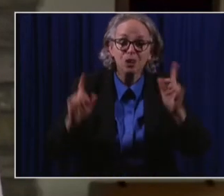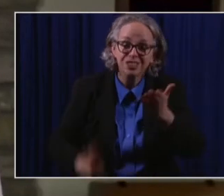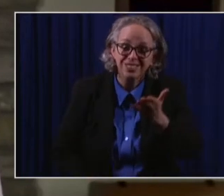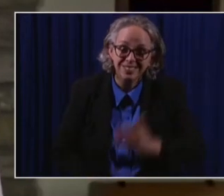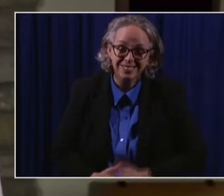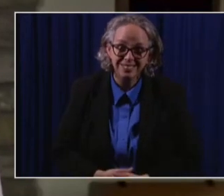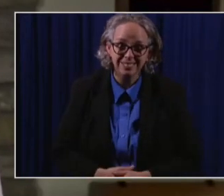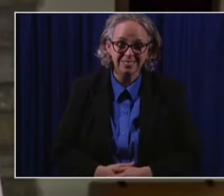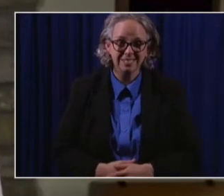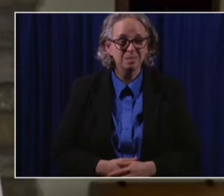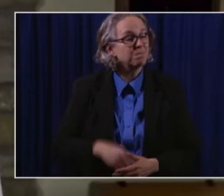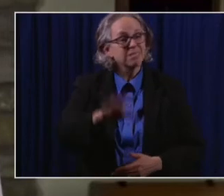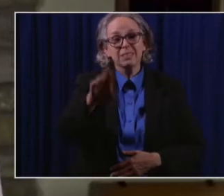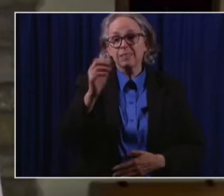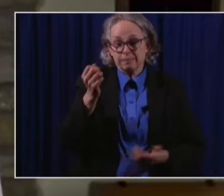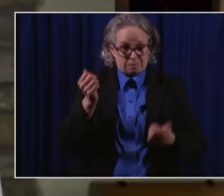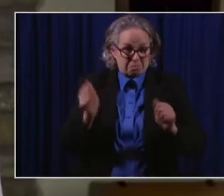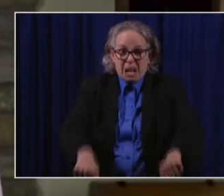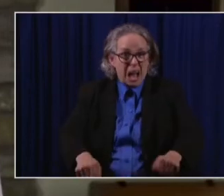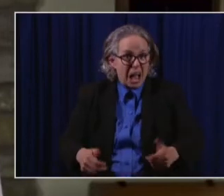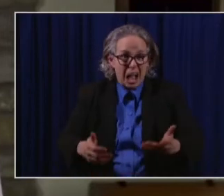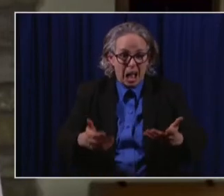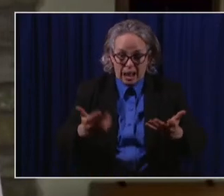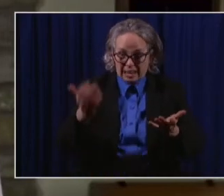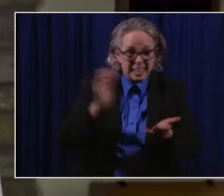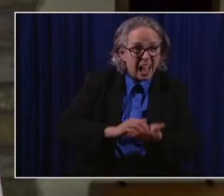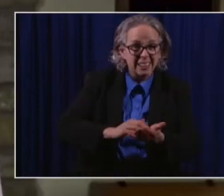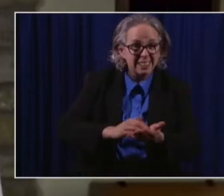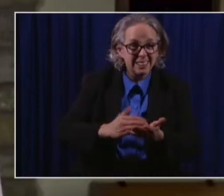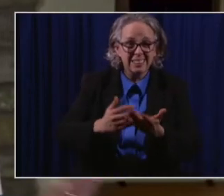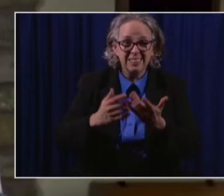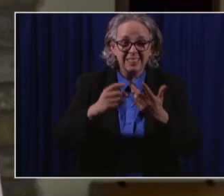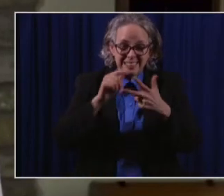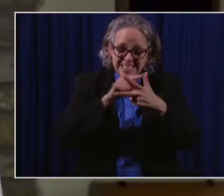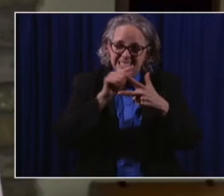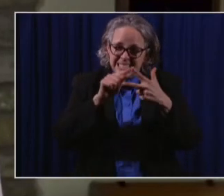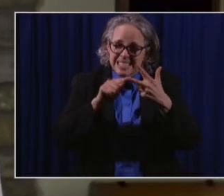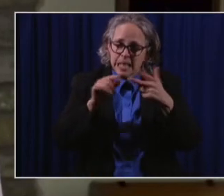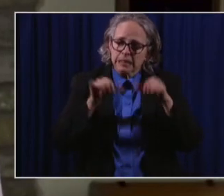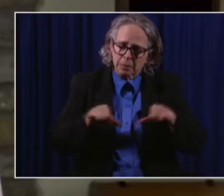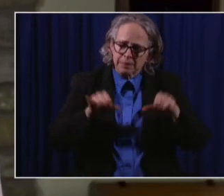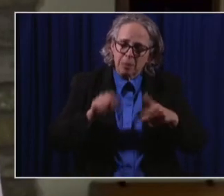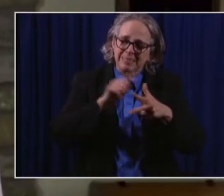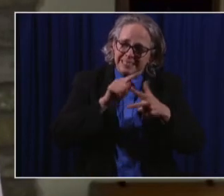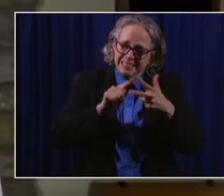again at a high level, we'll knock this virus right back.